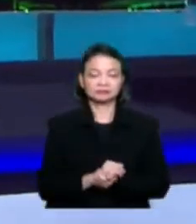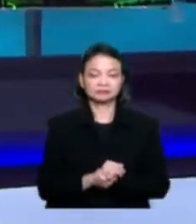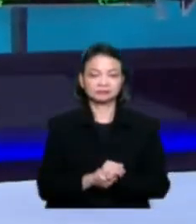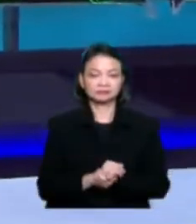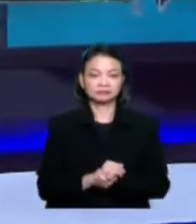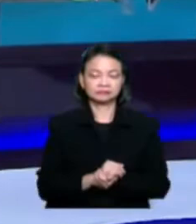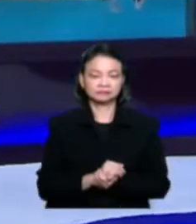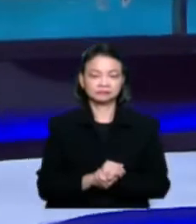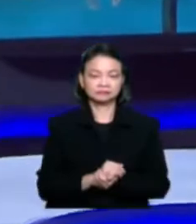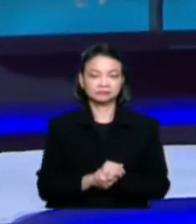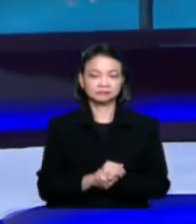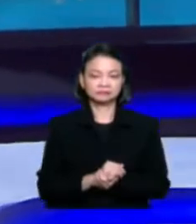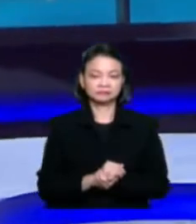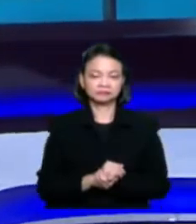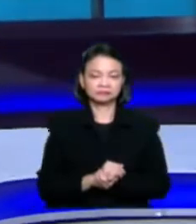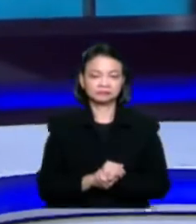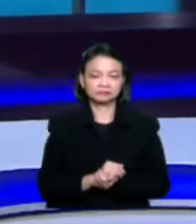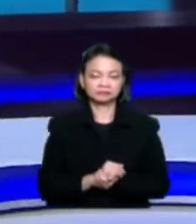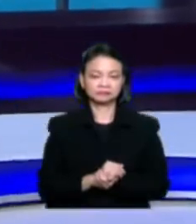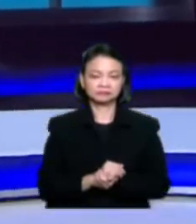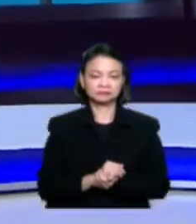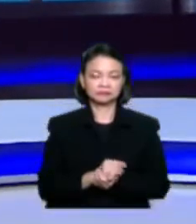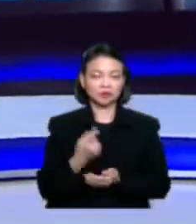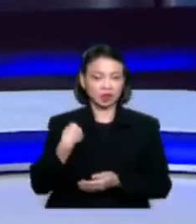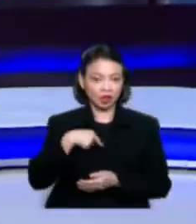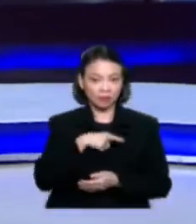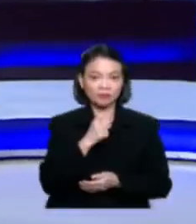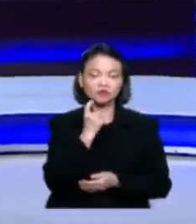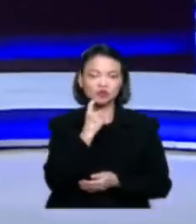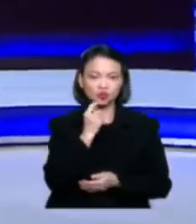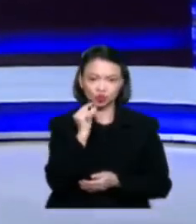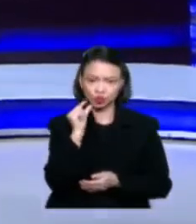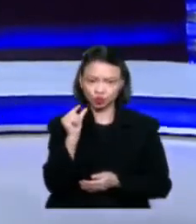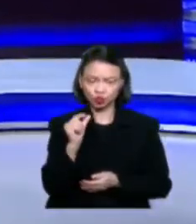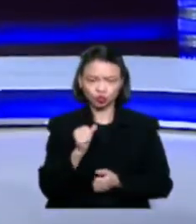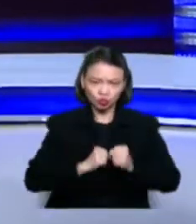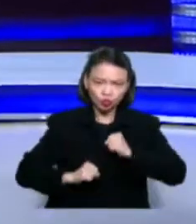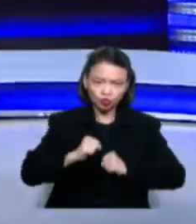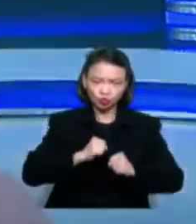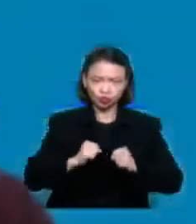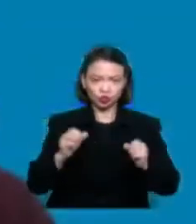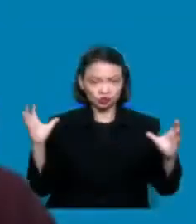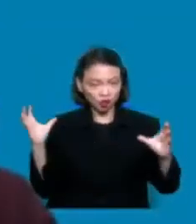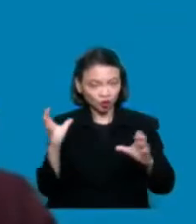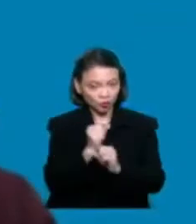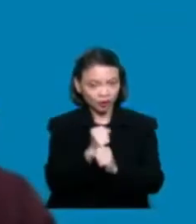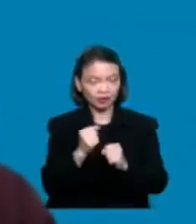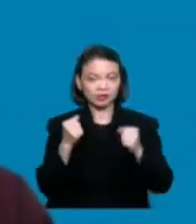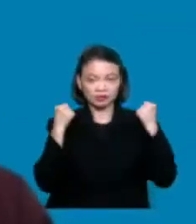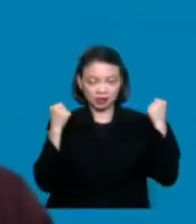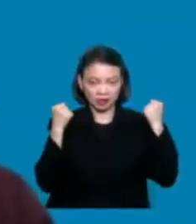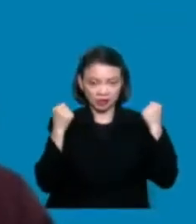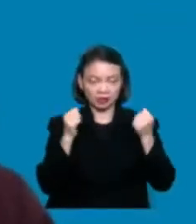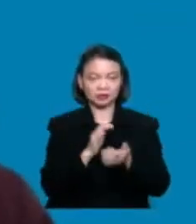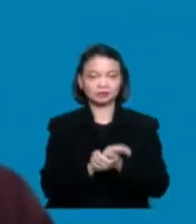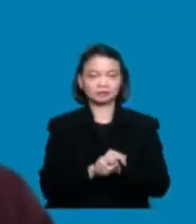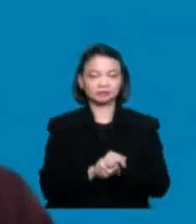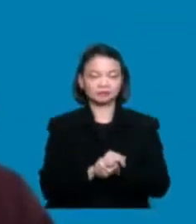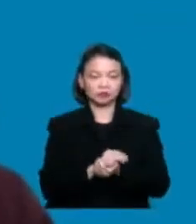the universal health coverage is important, and healthy cities are the most important for universal health coverage as well. Let's now look